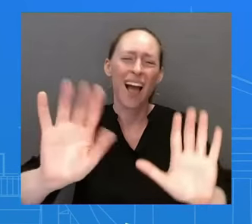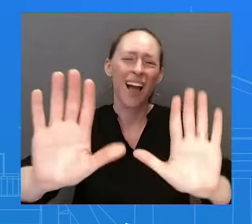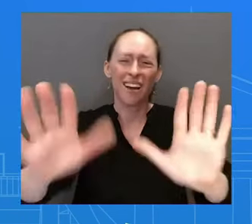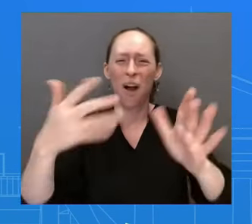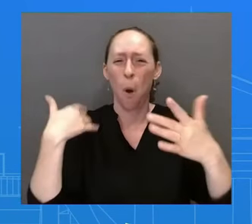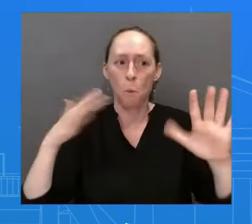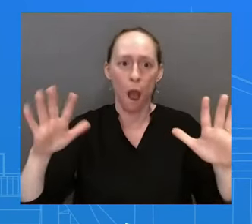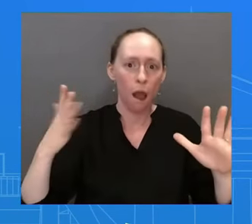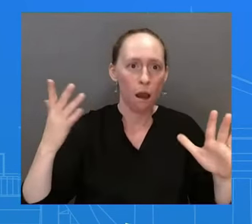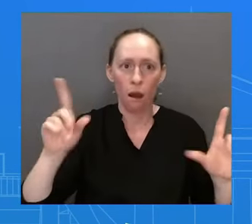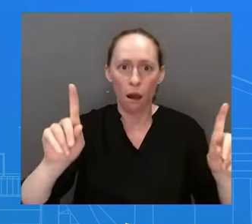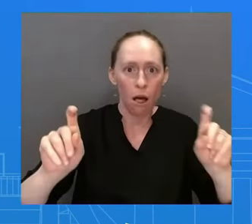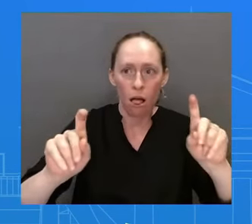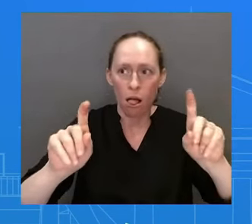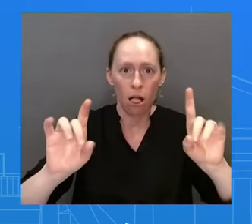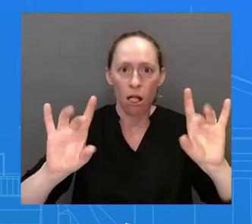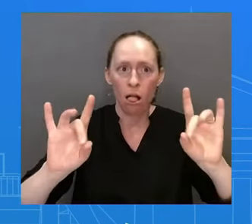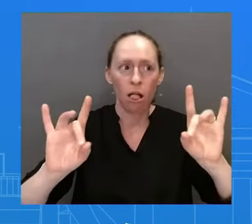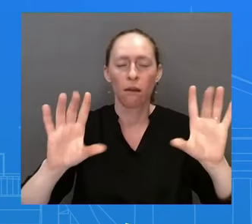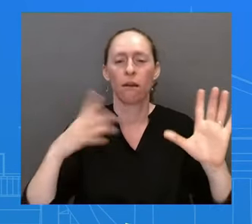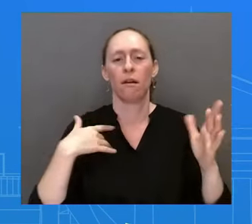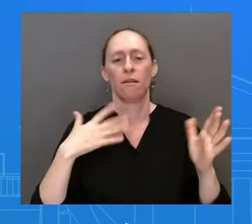happen tomorrow. A few more SBA events.